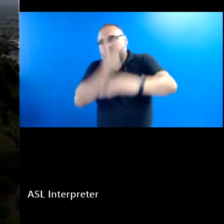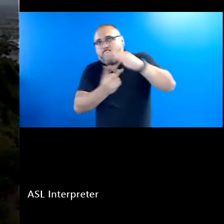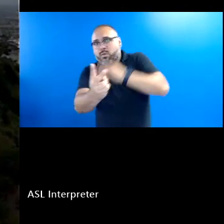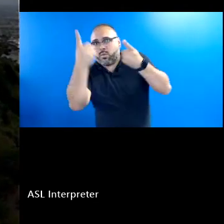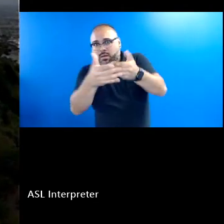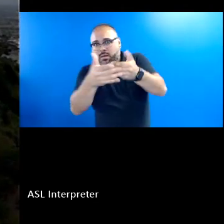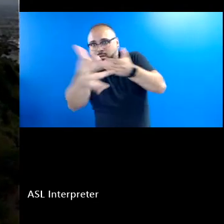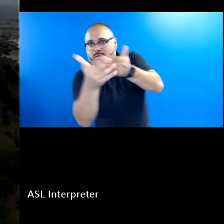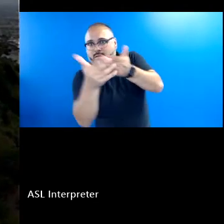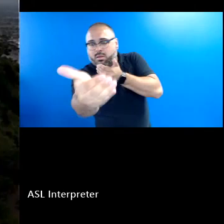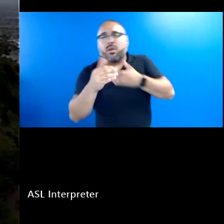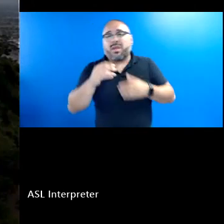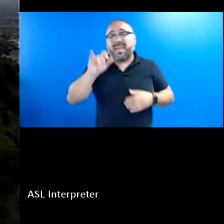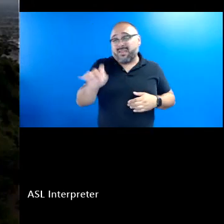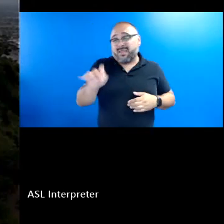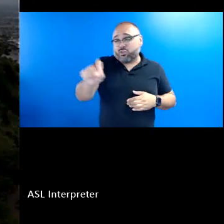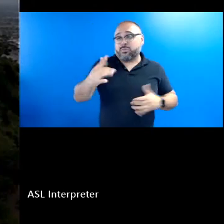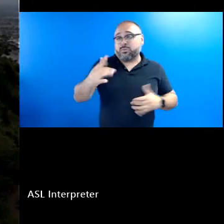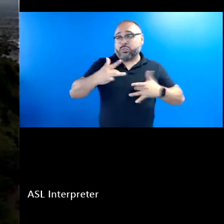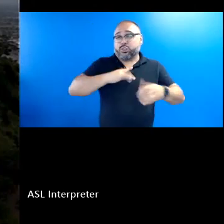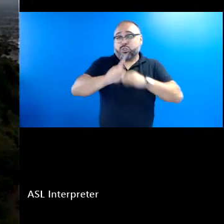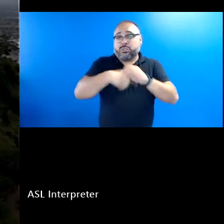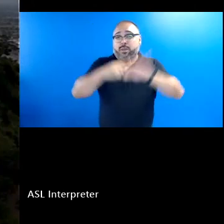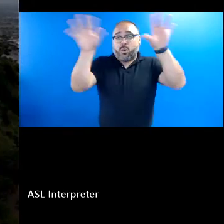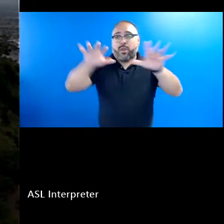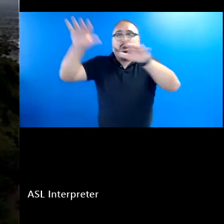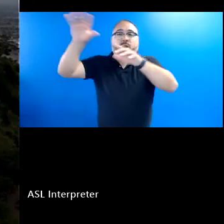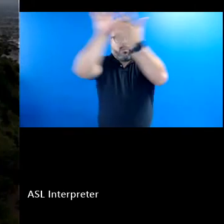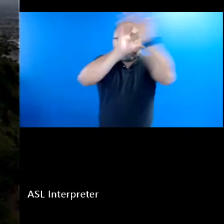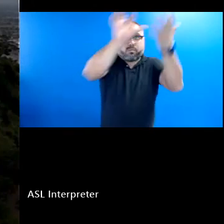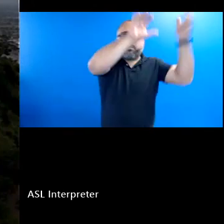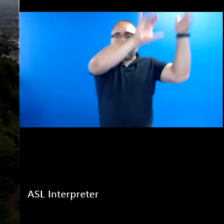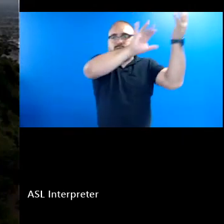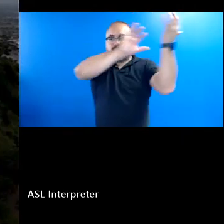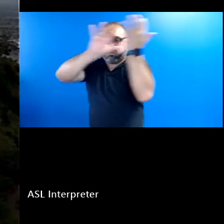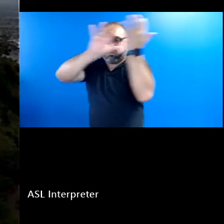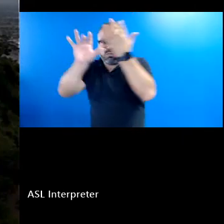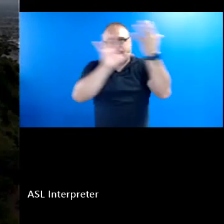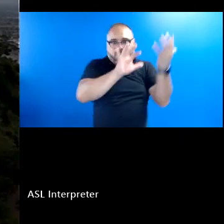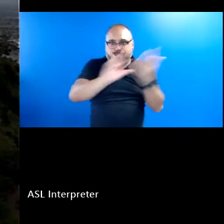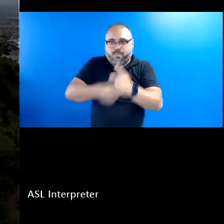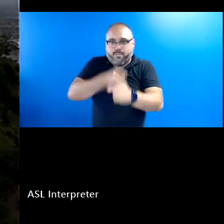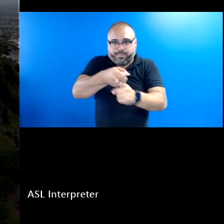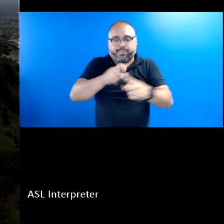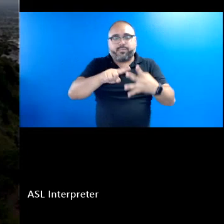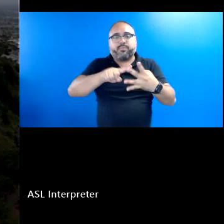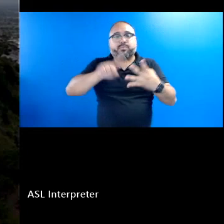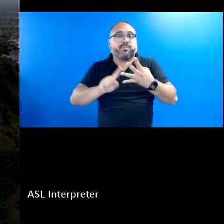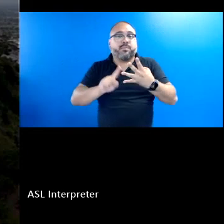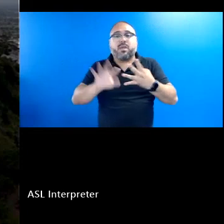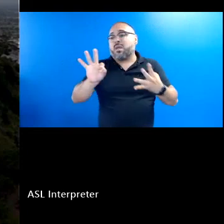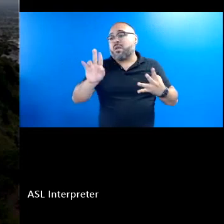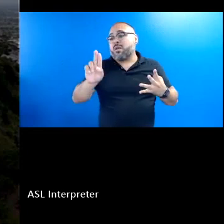should be really concerned about a weather system coming up. We also do fuel sampling that feeds into those fuel model